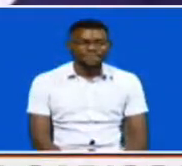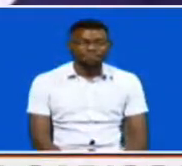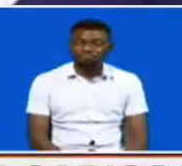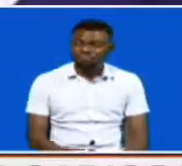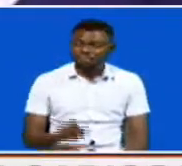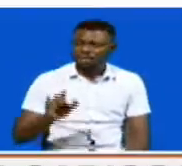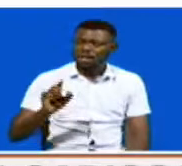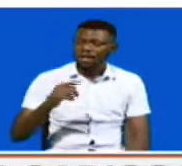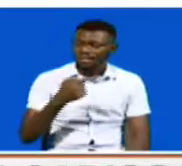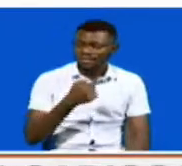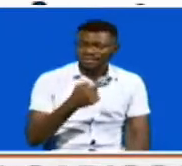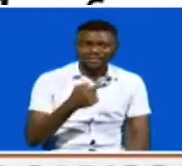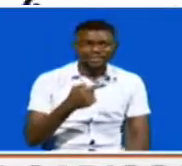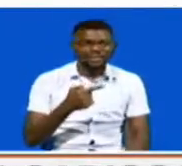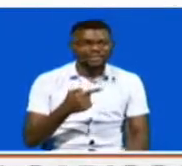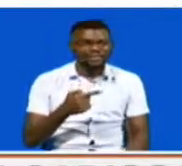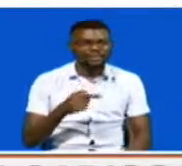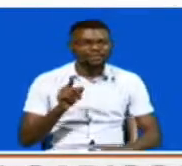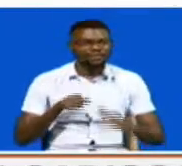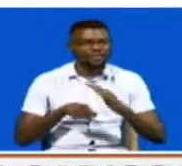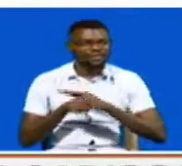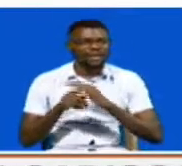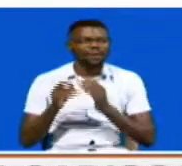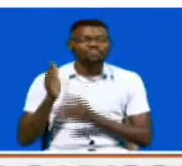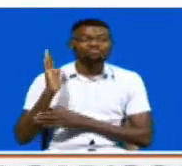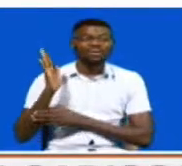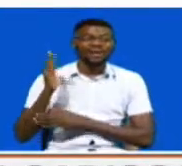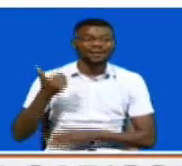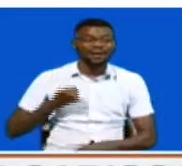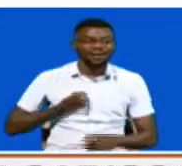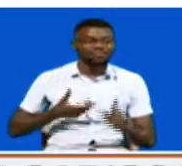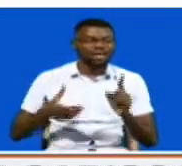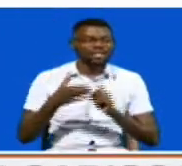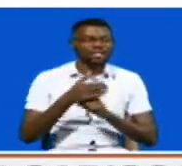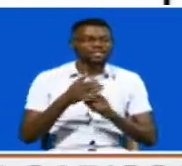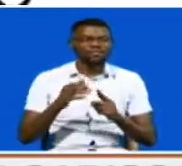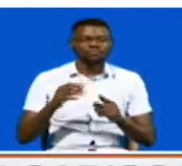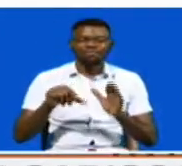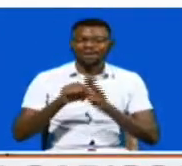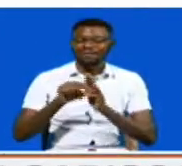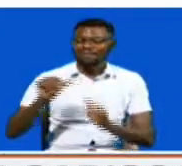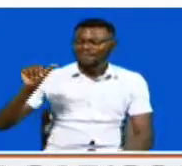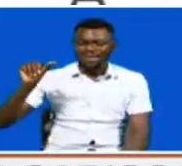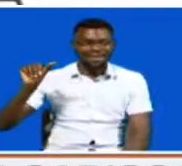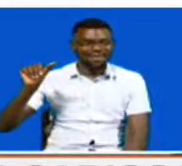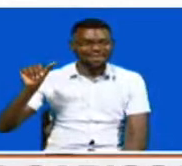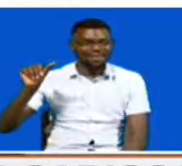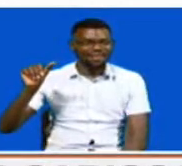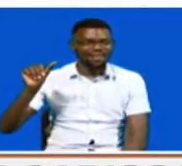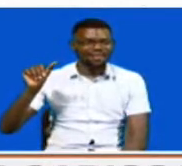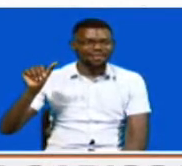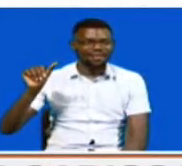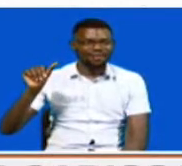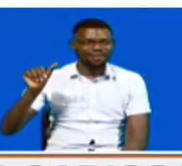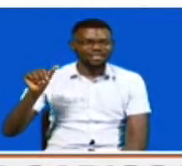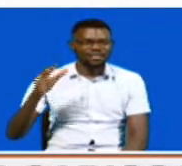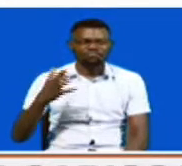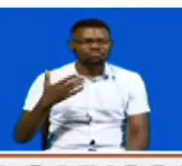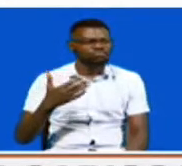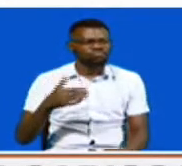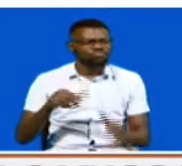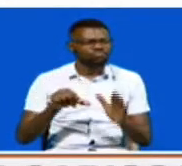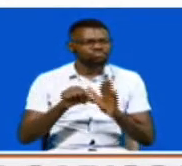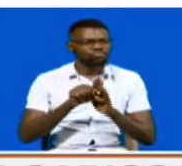Bushra alihitimu shule ya upili ya wasichana ya Pangani na kupata alama ya A. You know, our grading system was quite